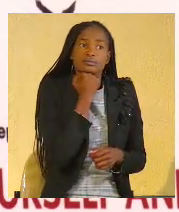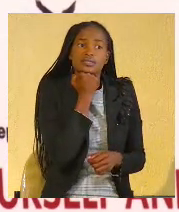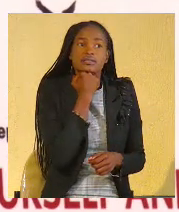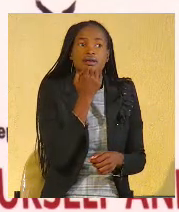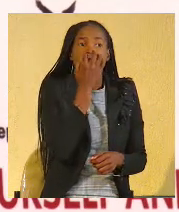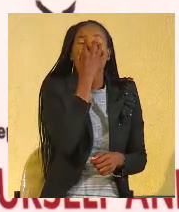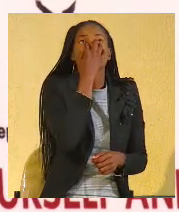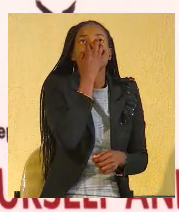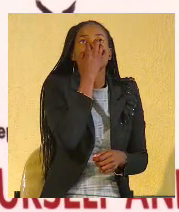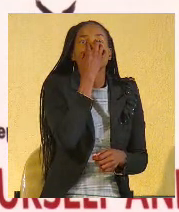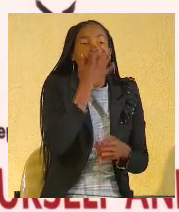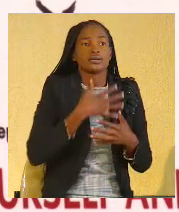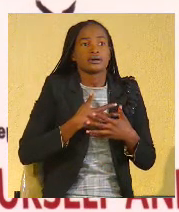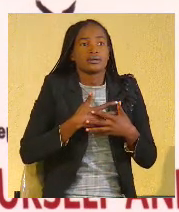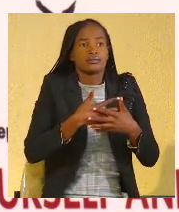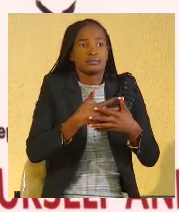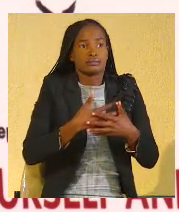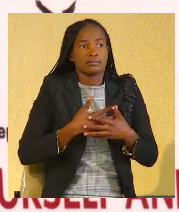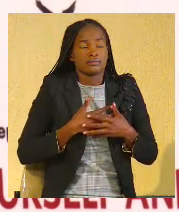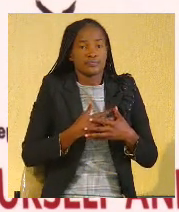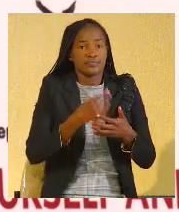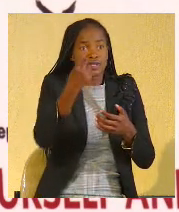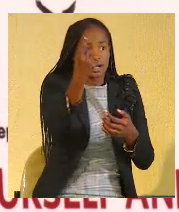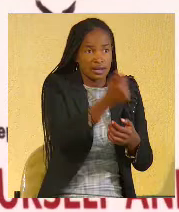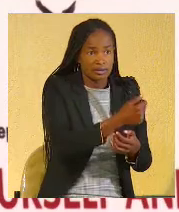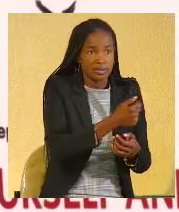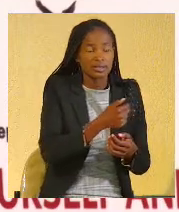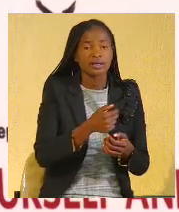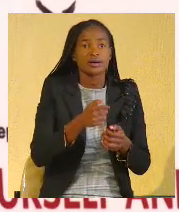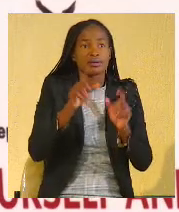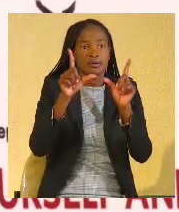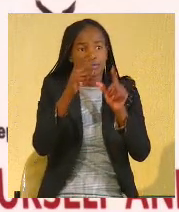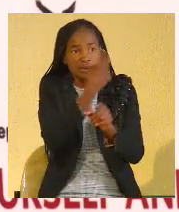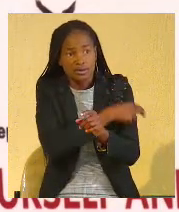have been delivered and installed in Windhoek, Onanjokwe,